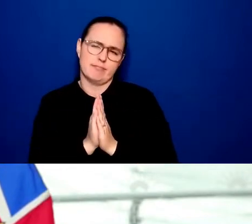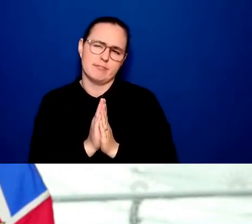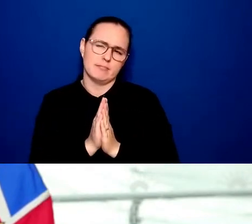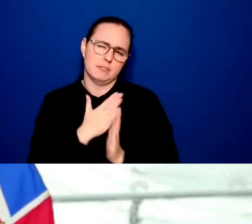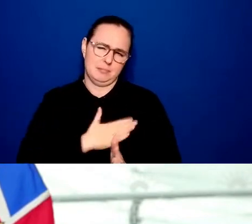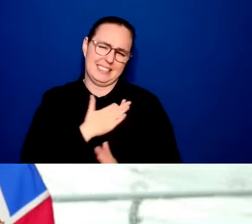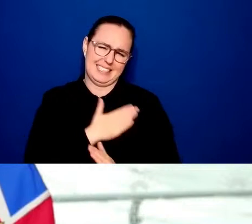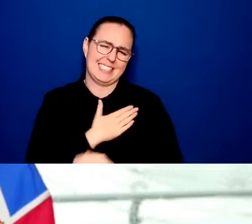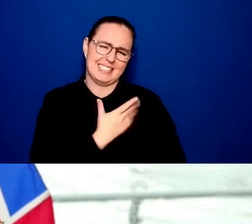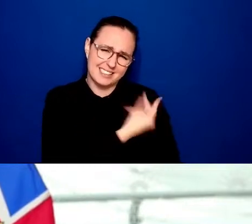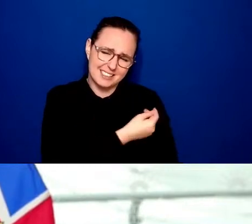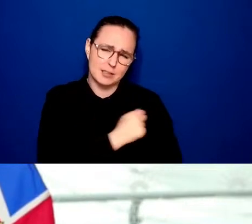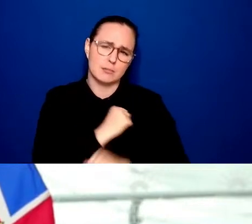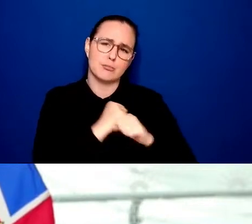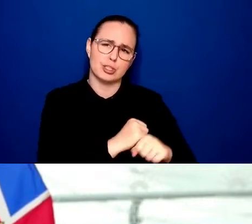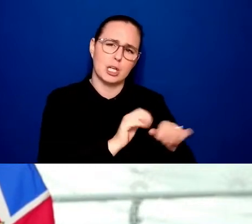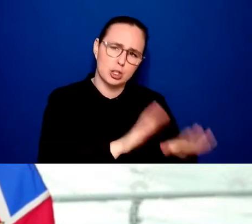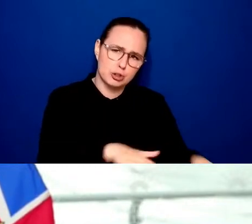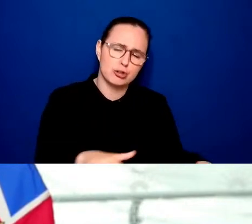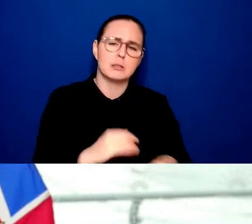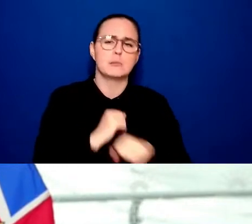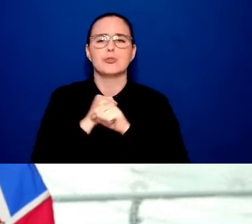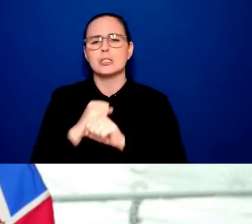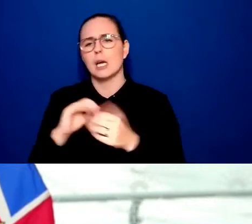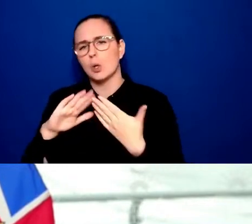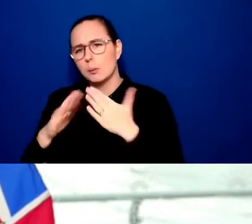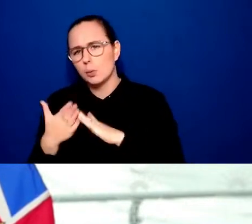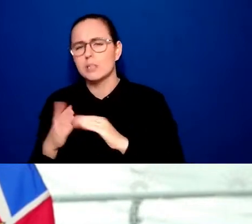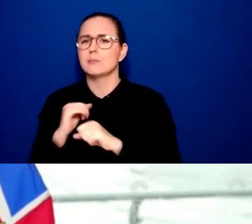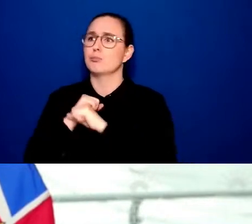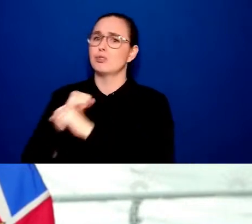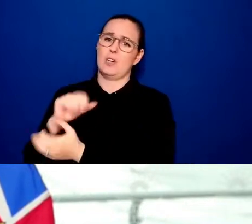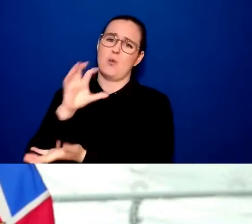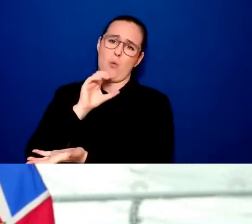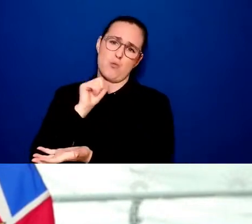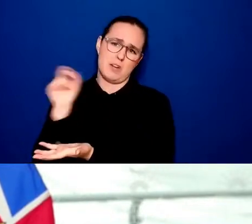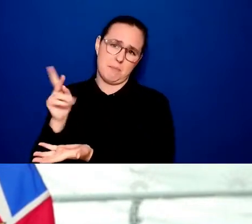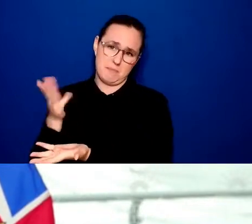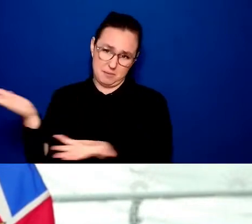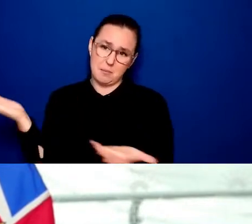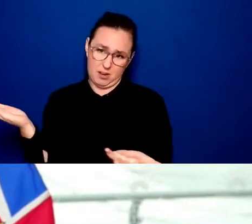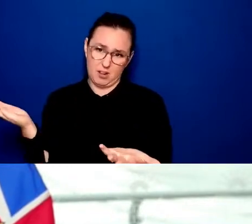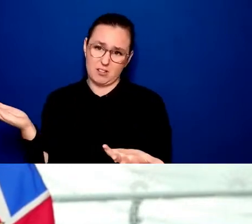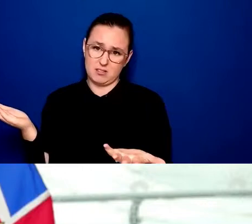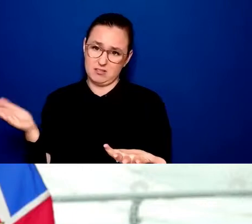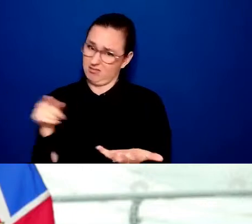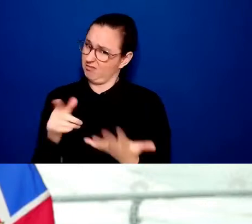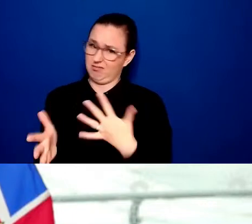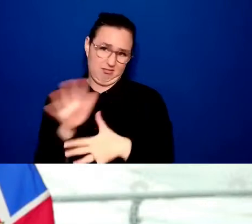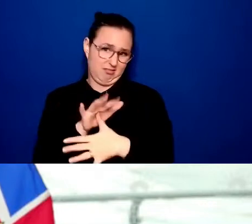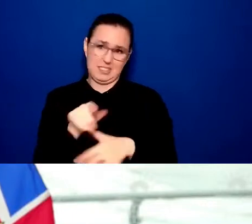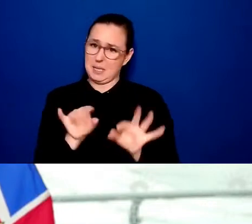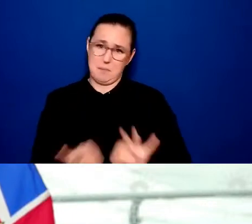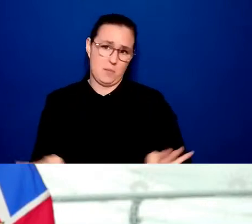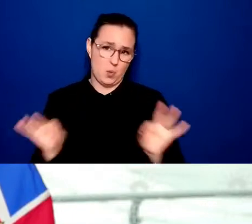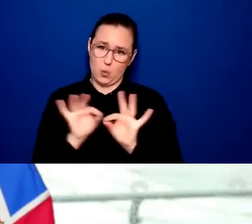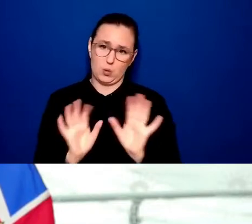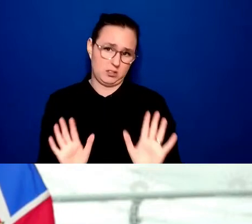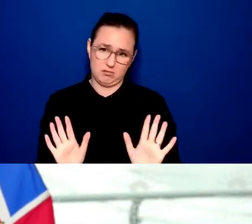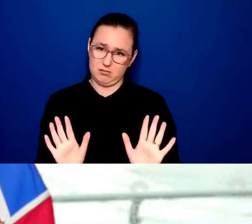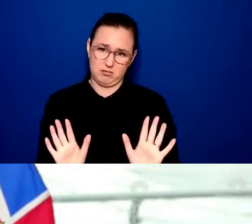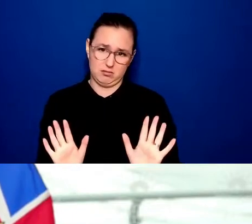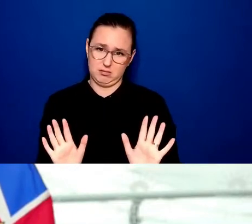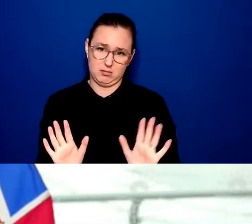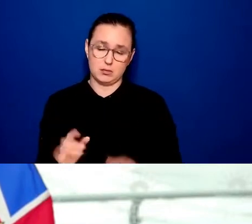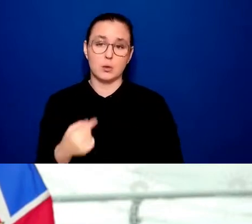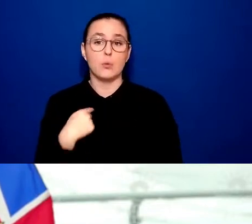their children, for their elders, for everybody. Getting vaccinated is the important thing to do. We have measures now in place in